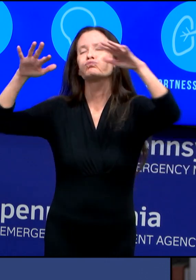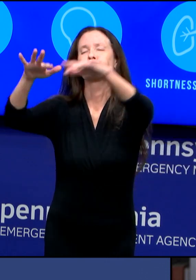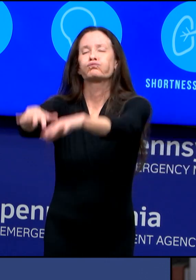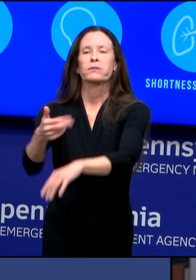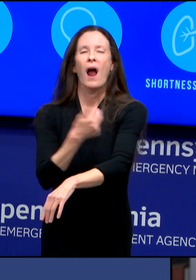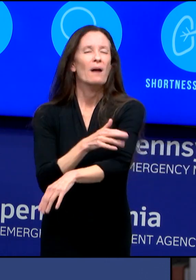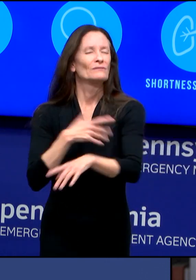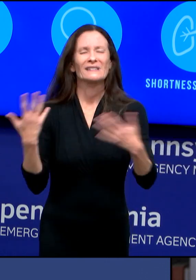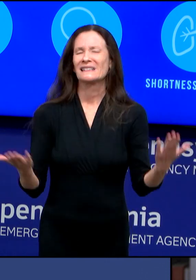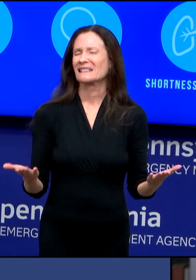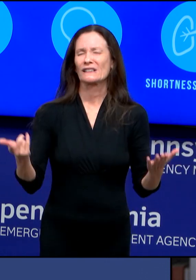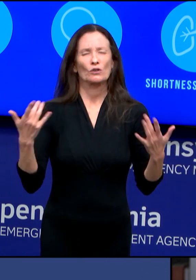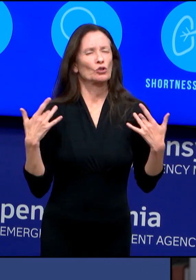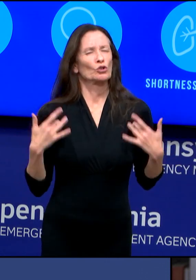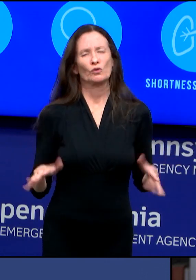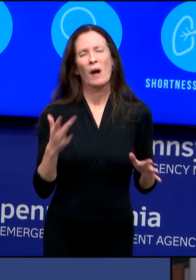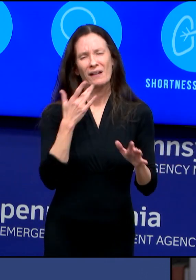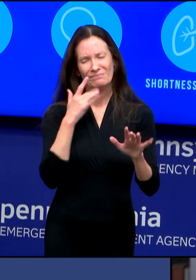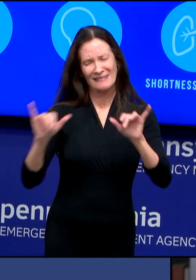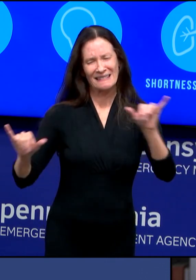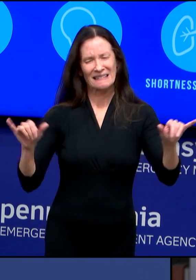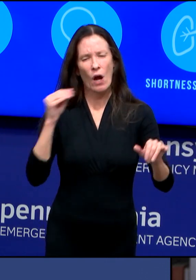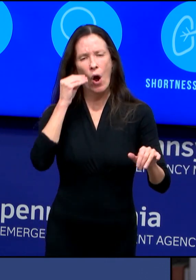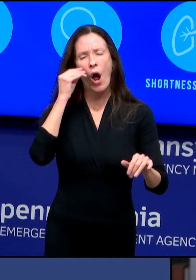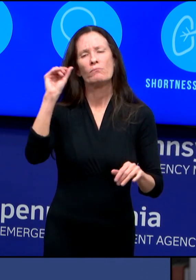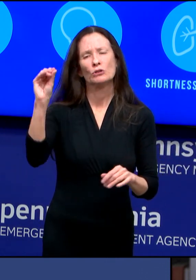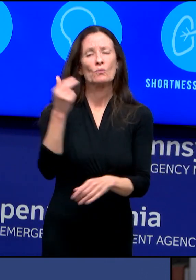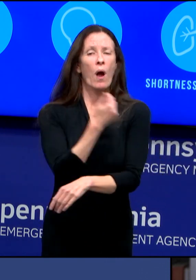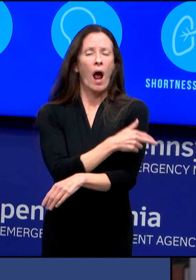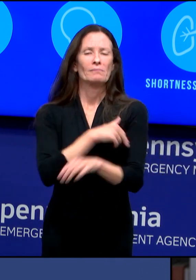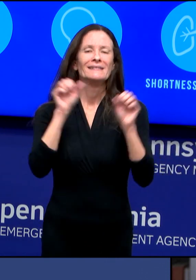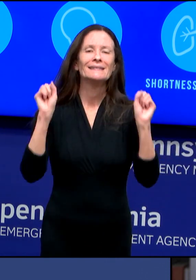what impacts that will have on graduation.